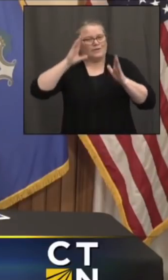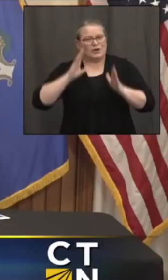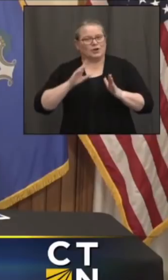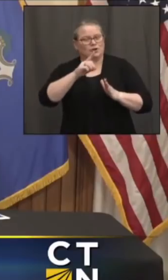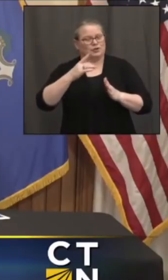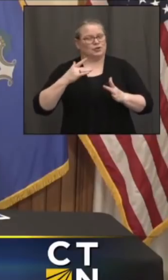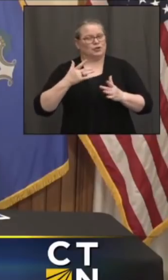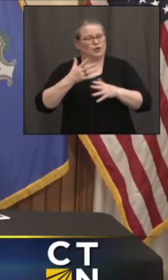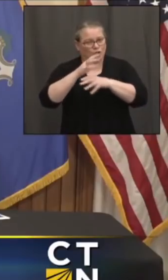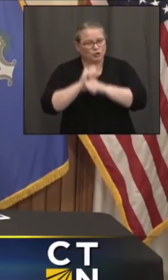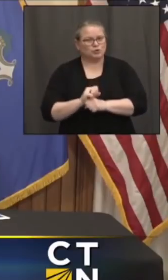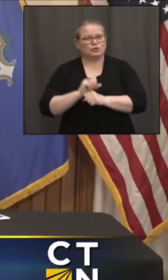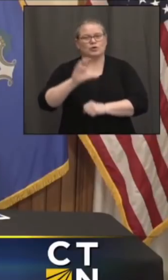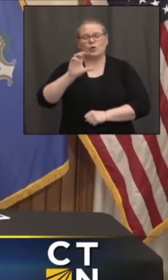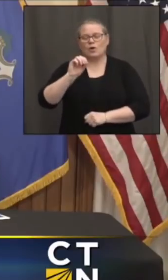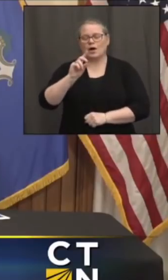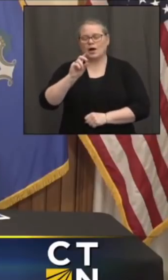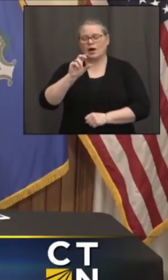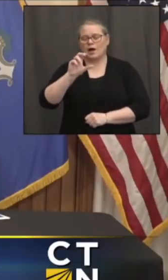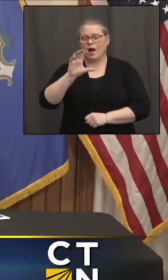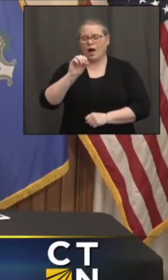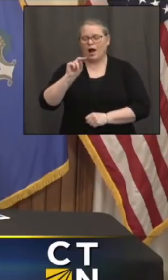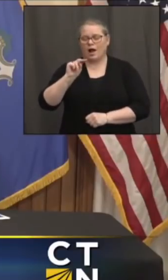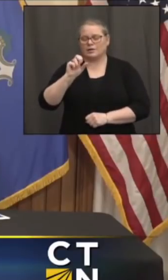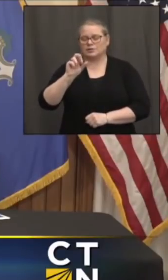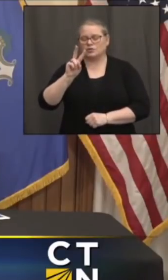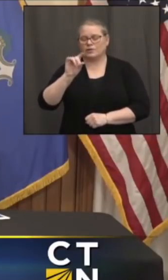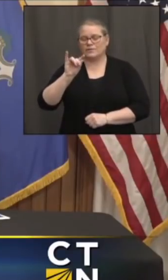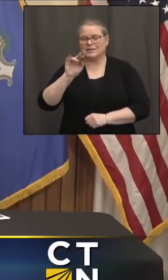progressives criticizing aspects of your budget?